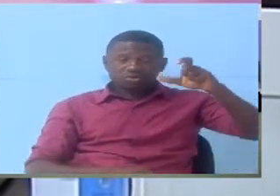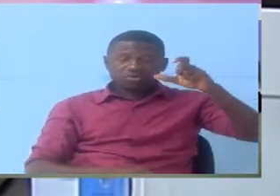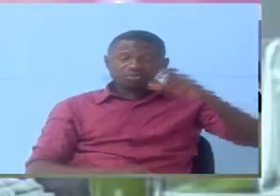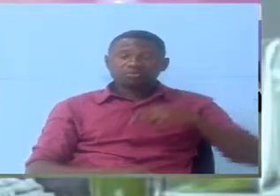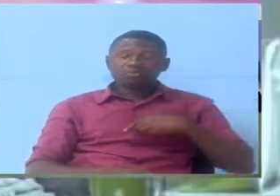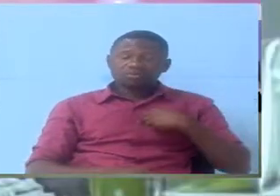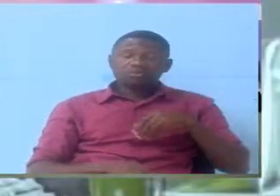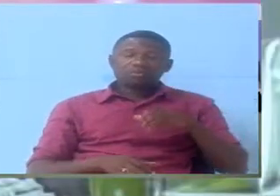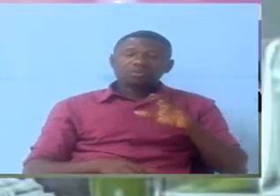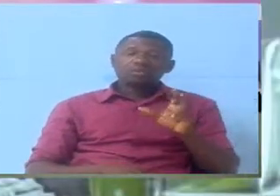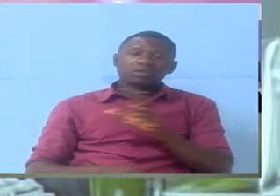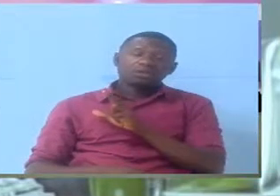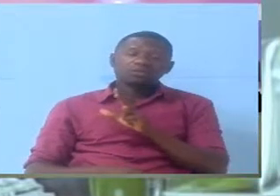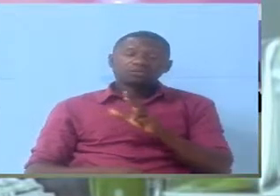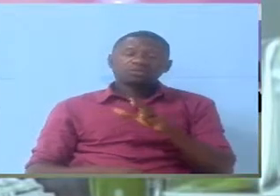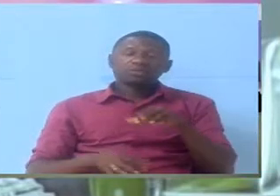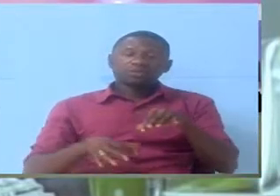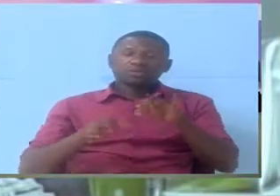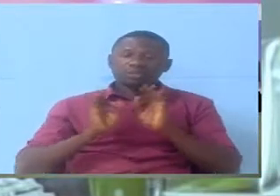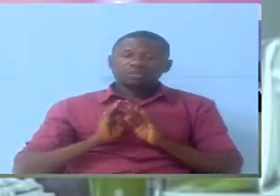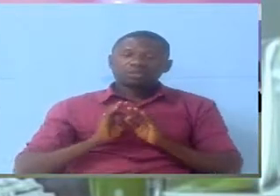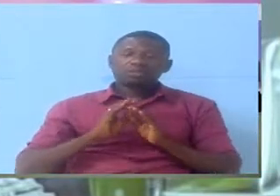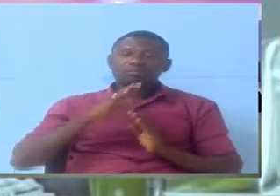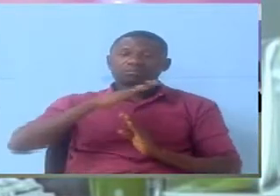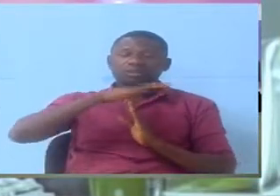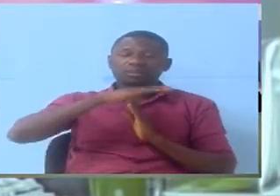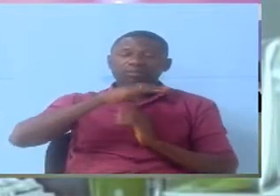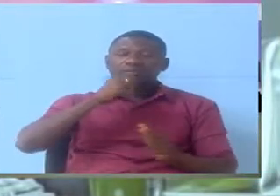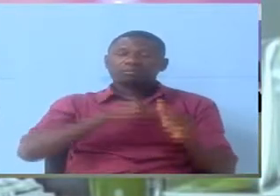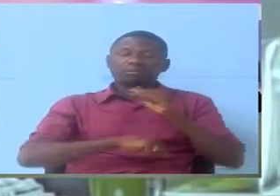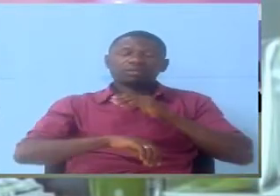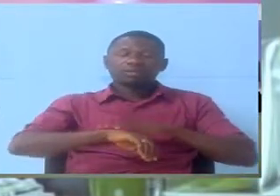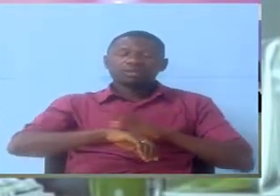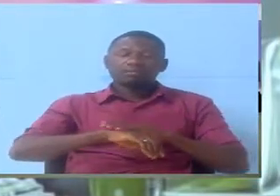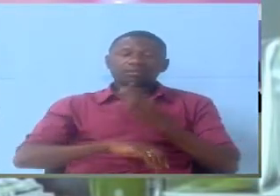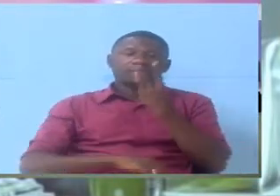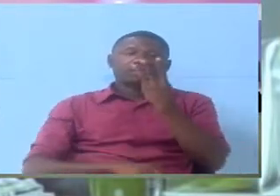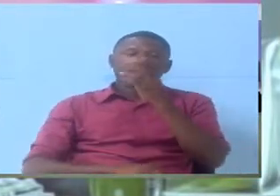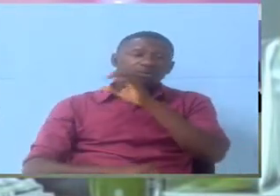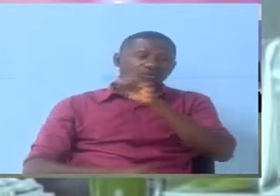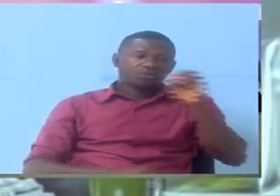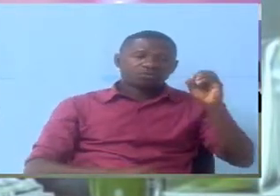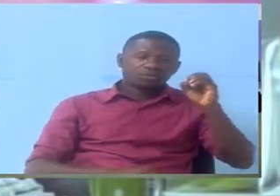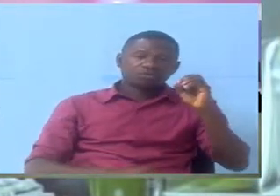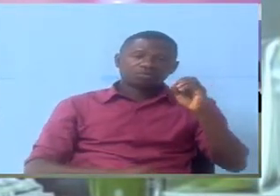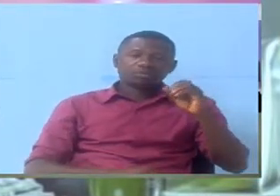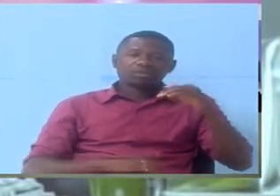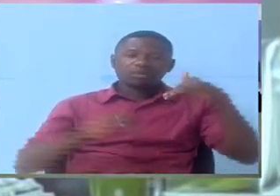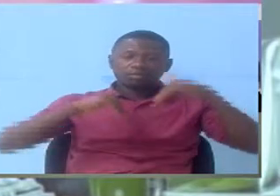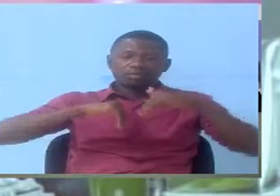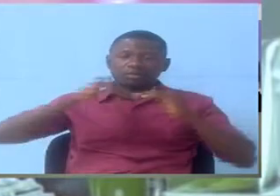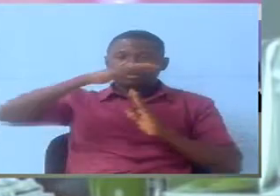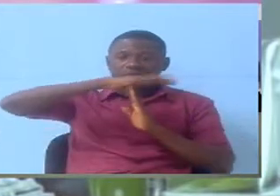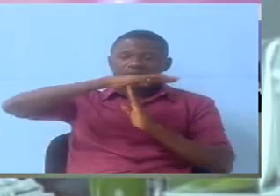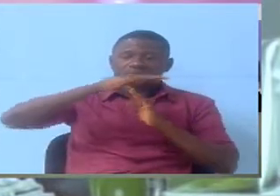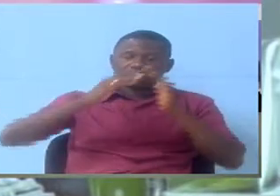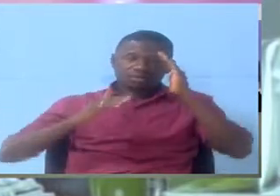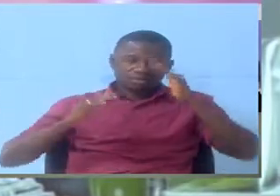We will now take a lunch break and then come back at 3 o'clock sharp. Meeting is adjourned.